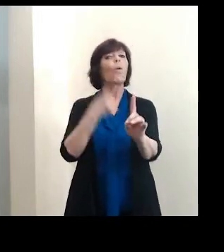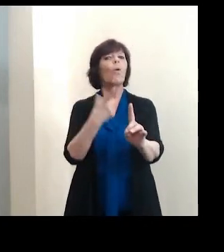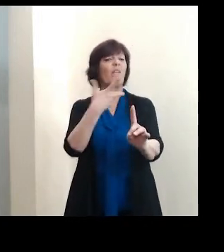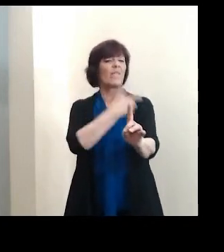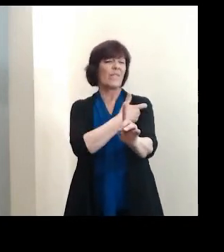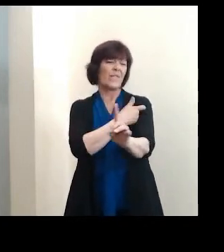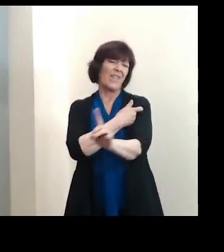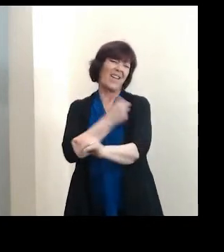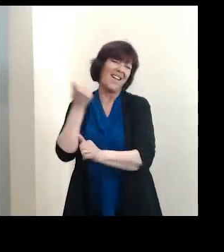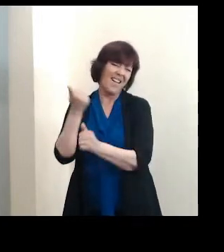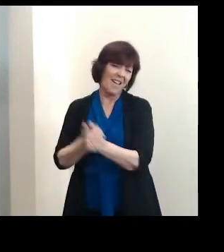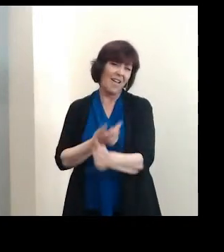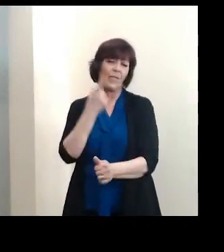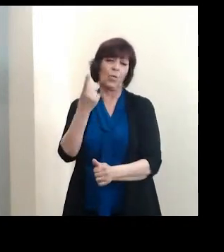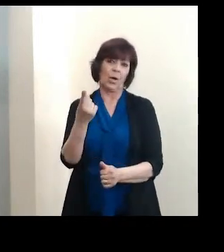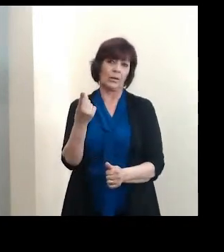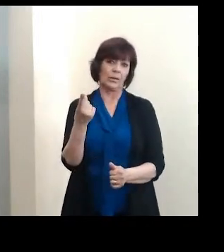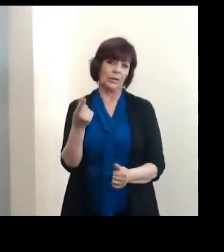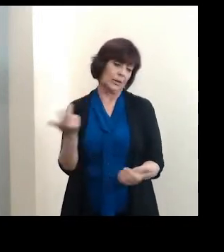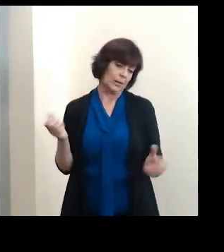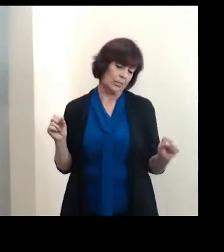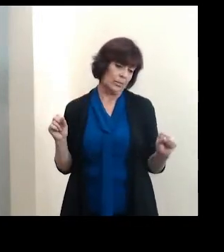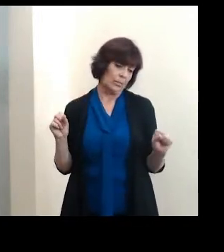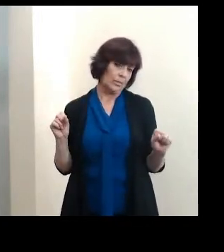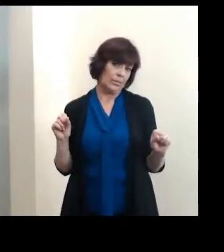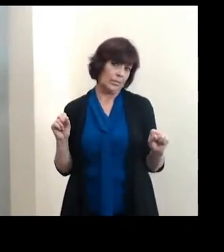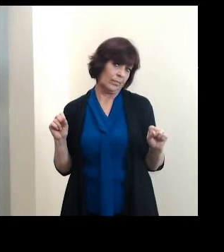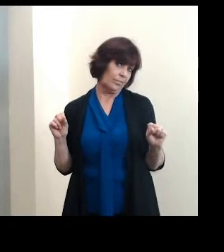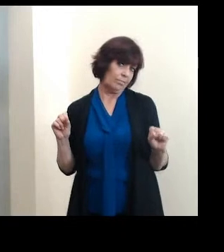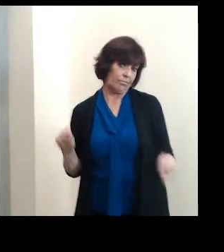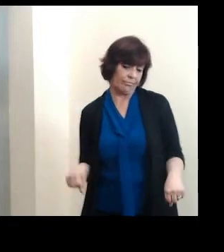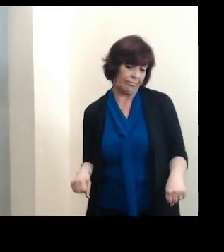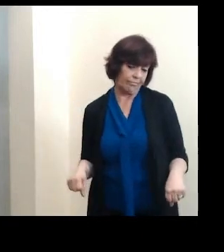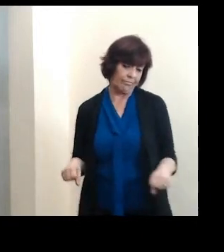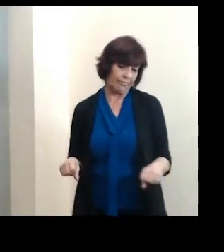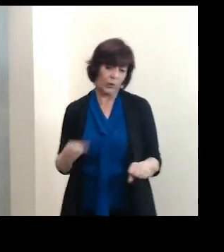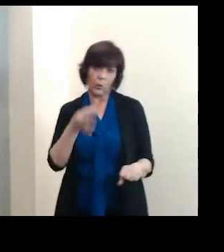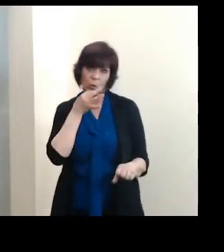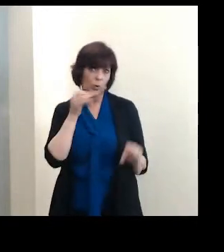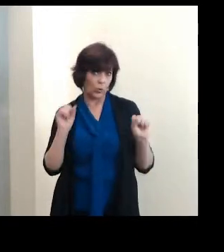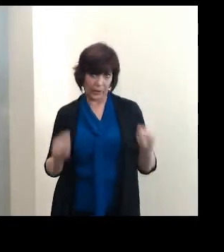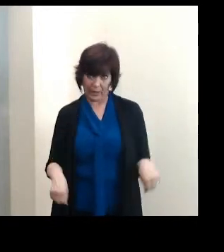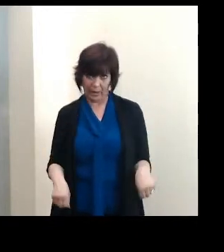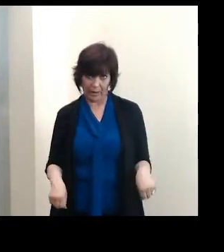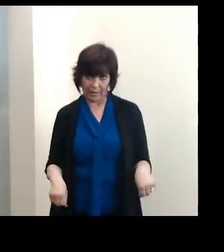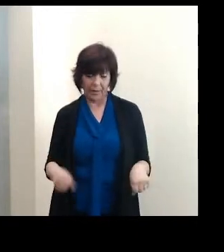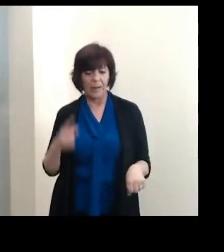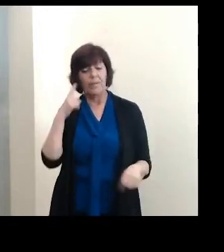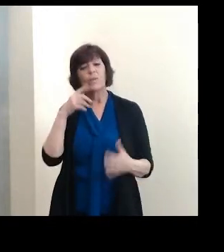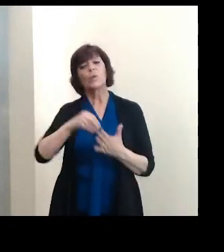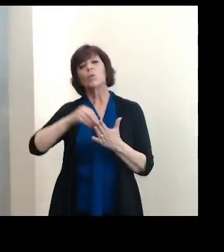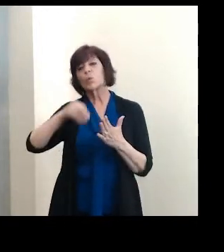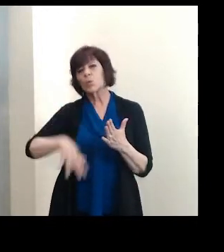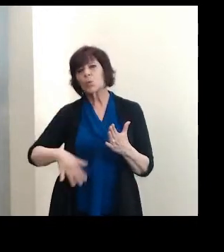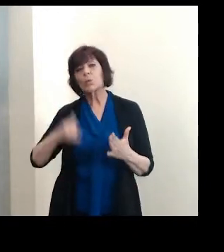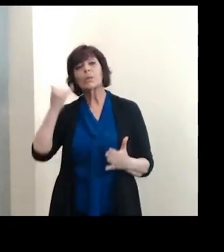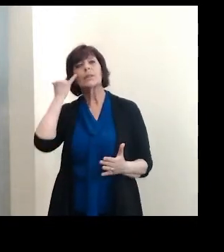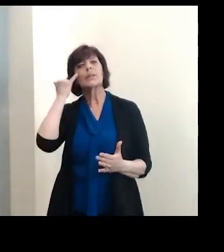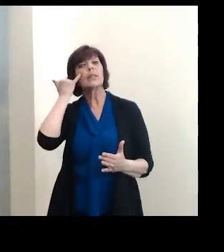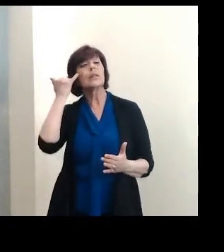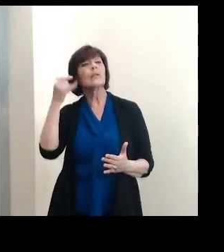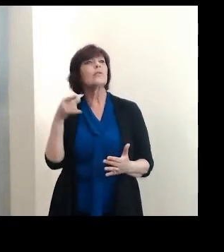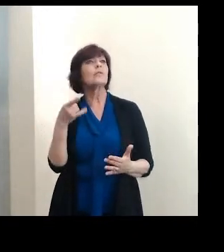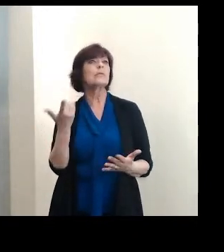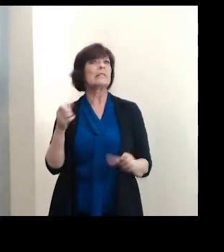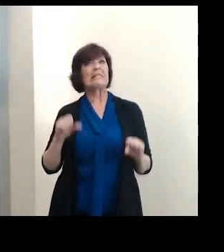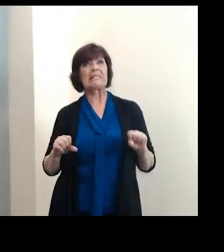vaccinate everyone that possibly will qualify as soon as we can. And for students, if they're questioning